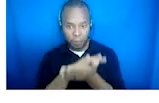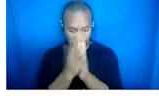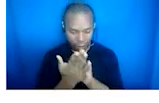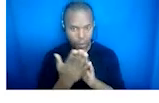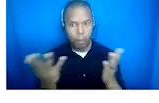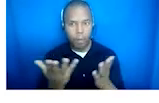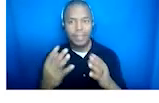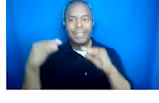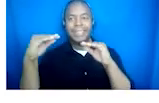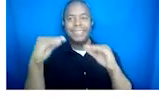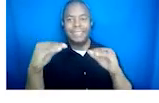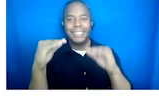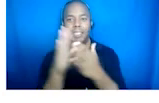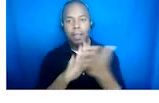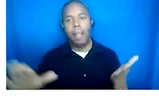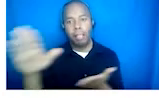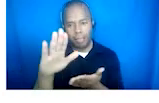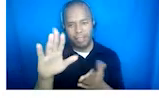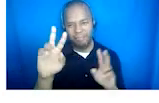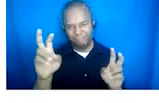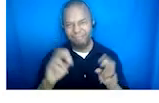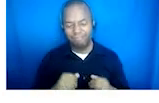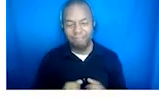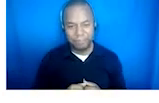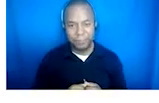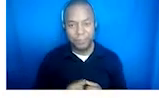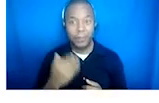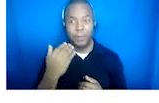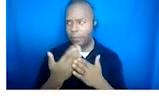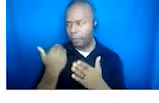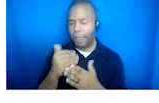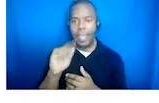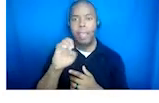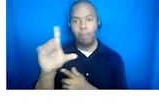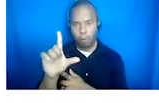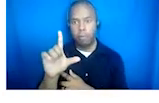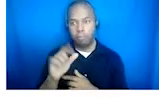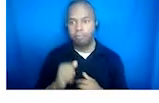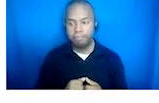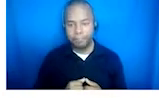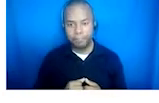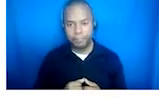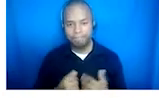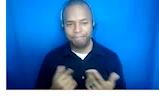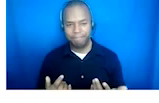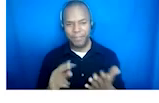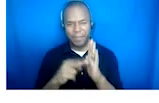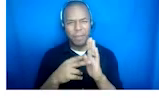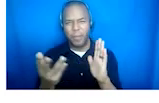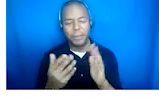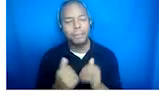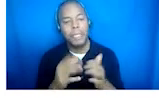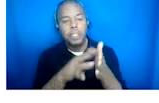in April of this year. So I'll explain what those two mean. This is about student-centered